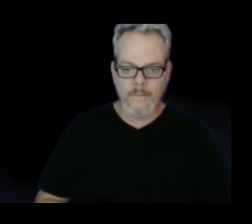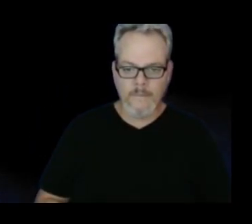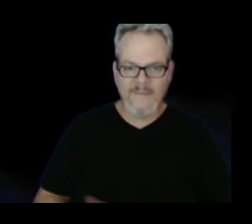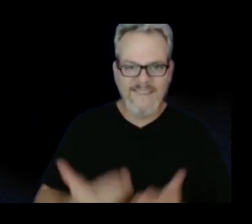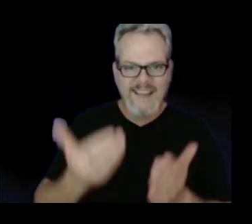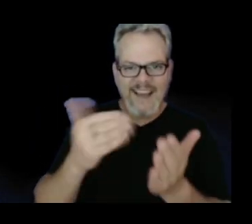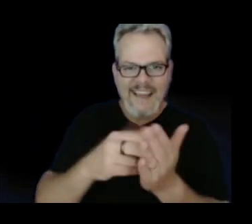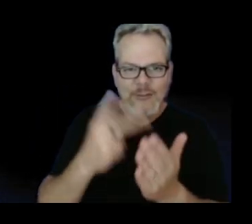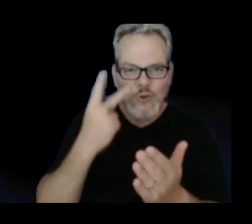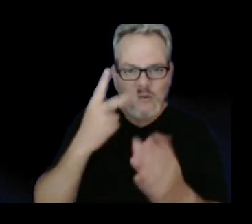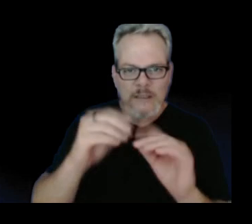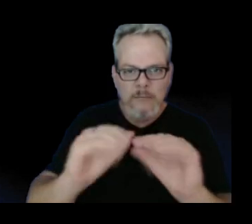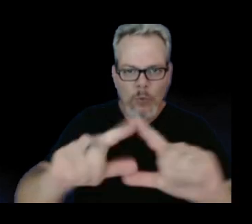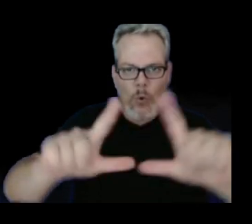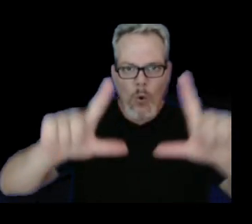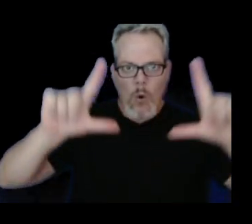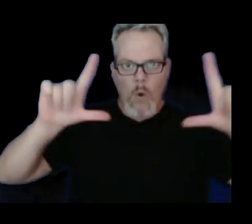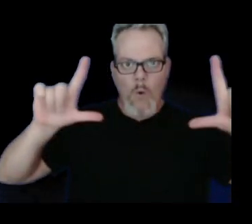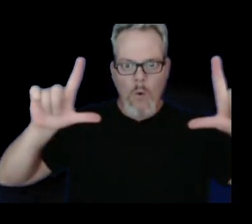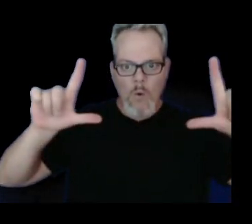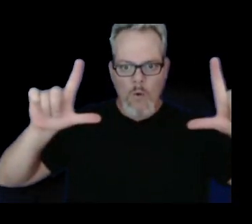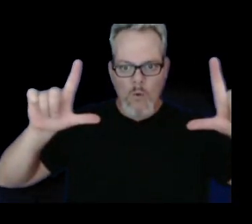closely,